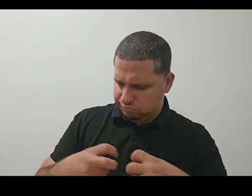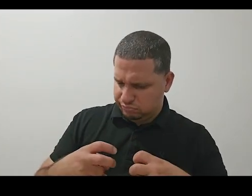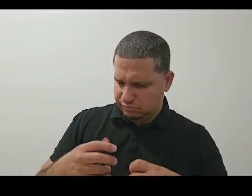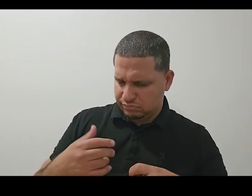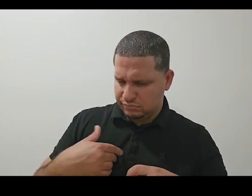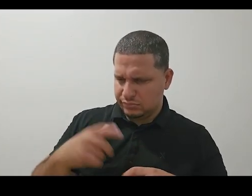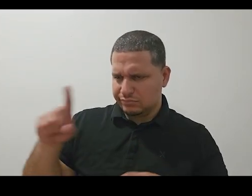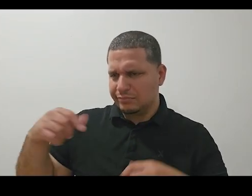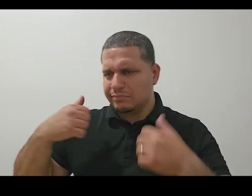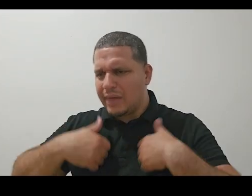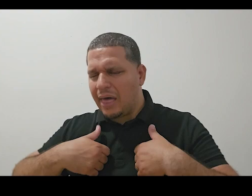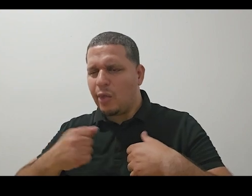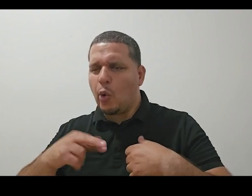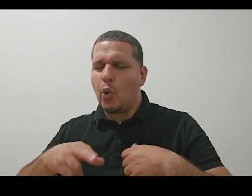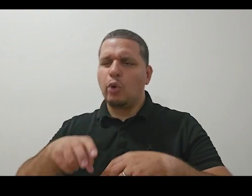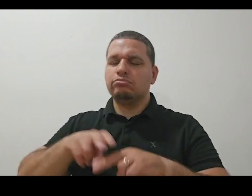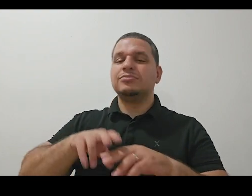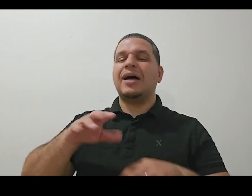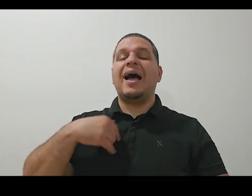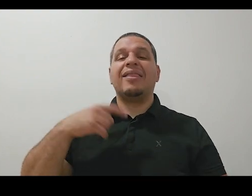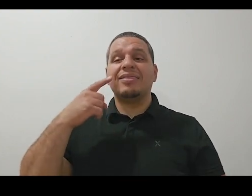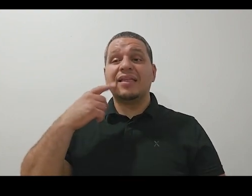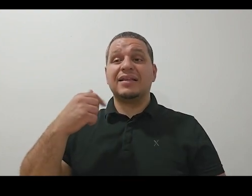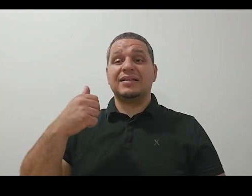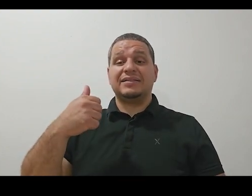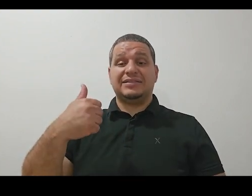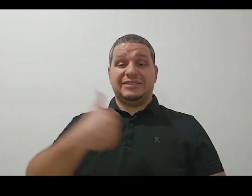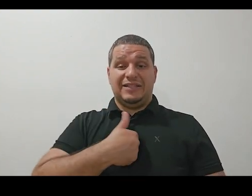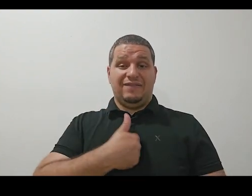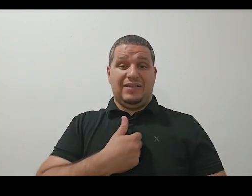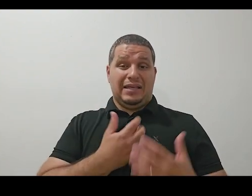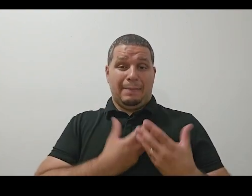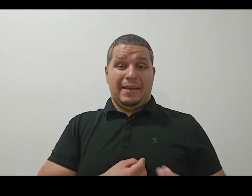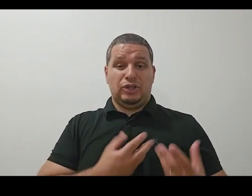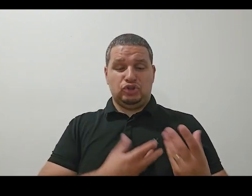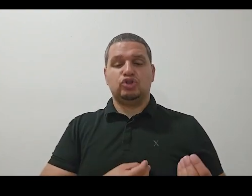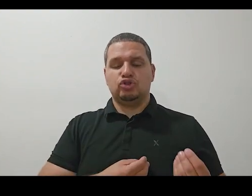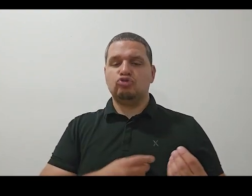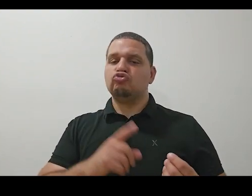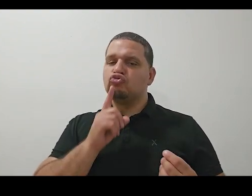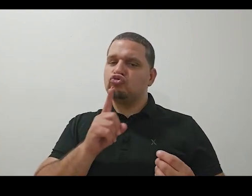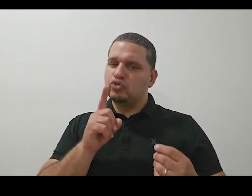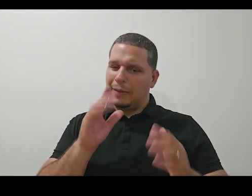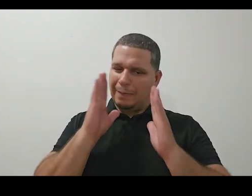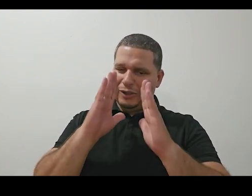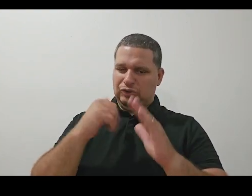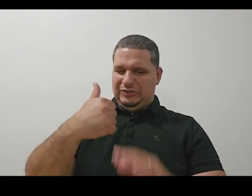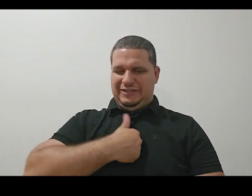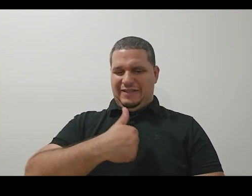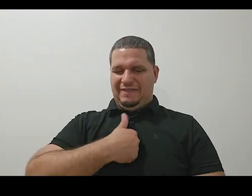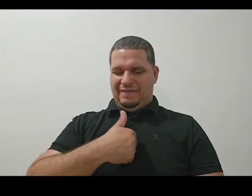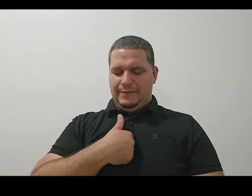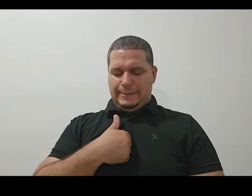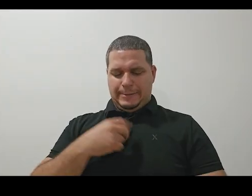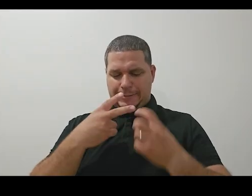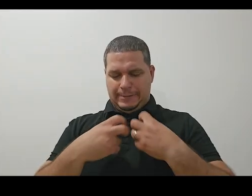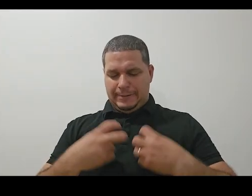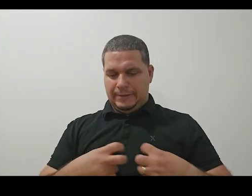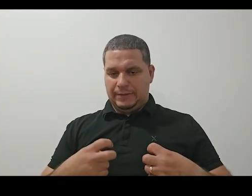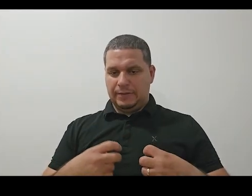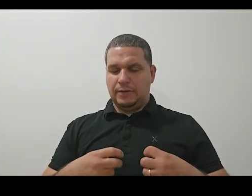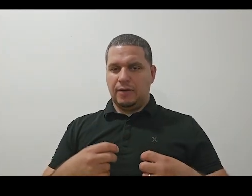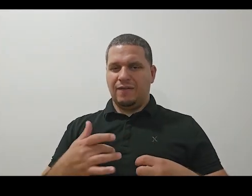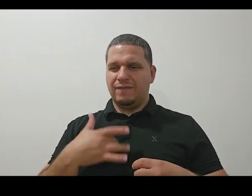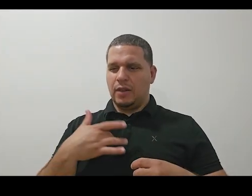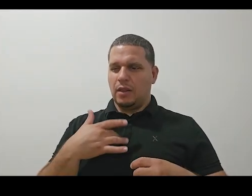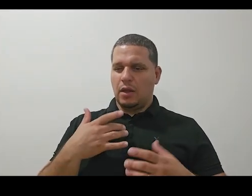Then let me take a bath, right? So I feel the self-compassion to really pay attention to oneself